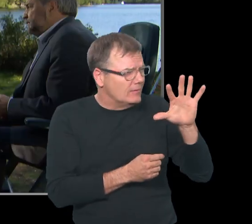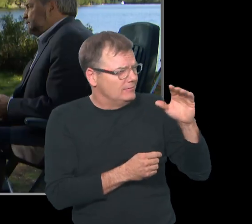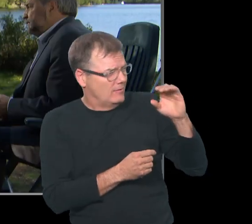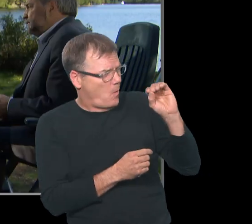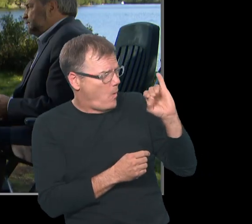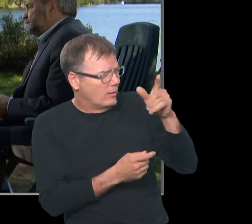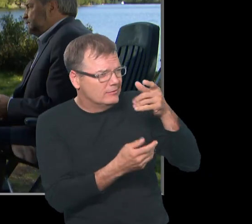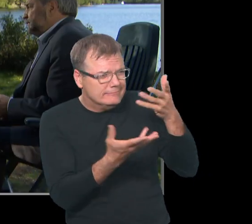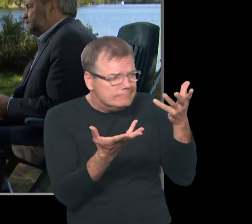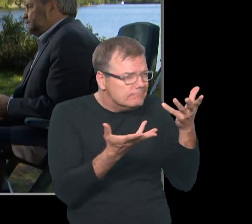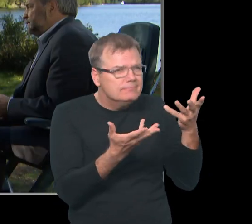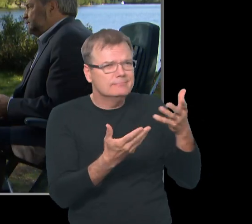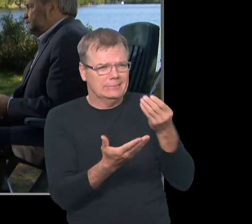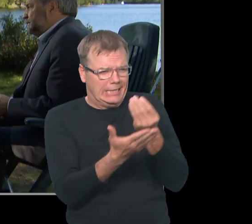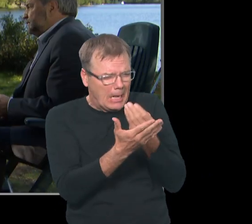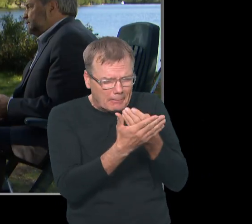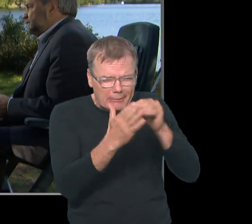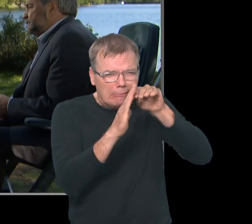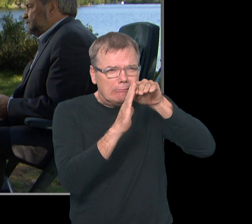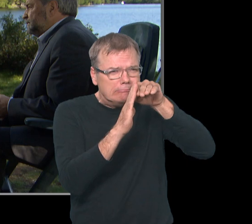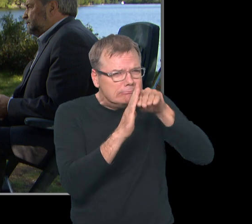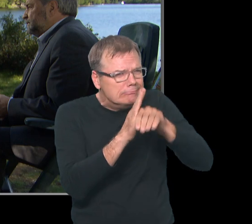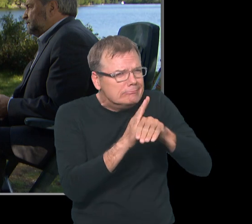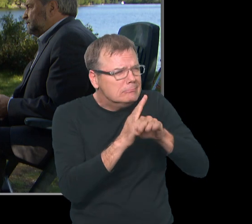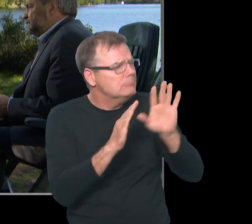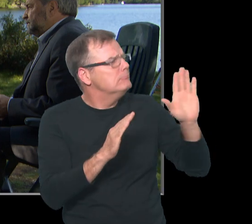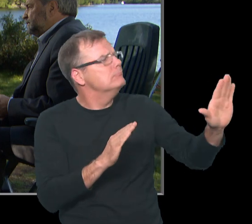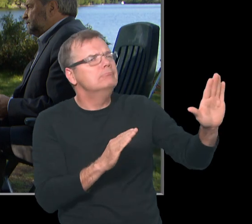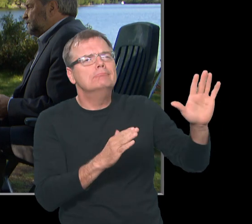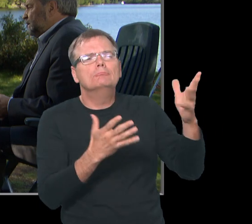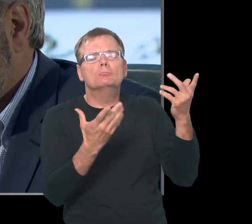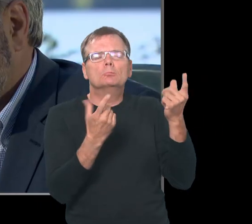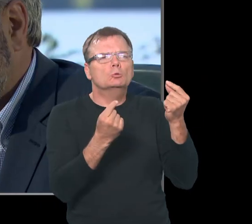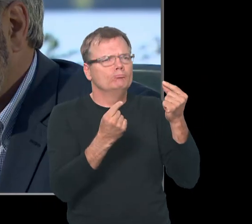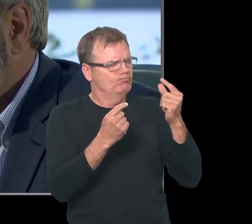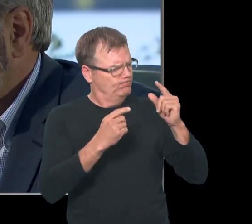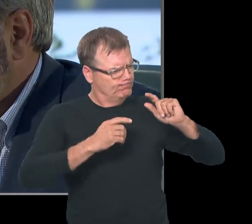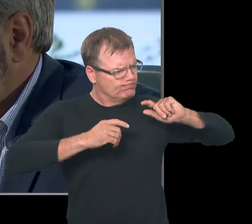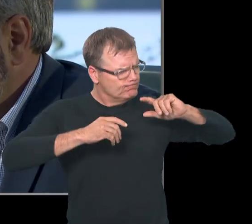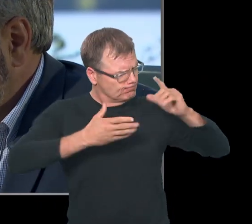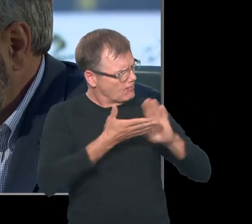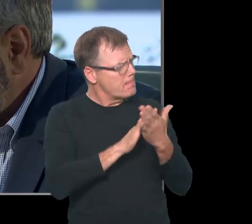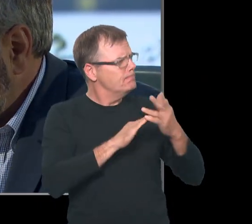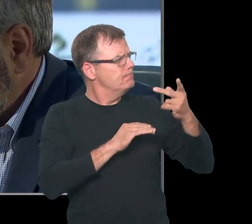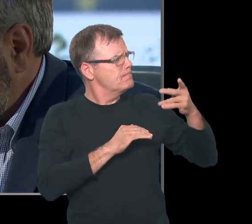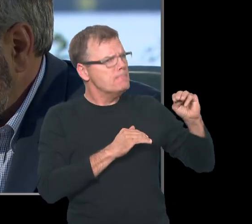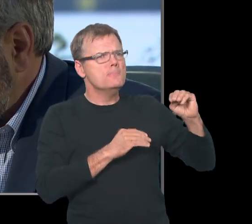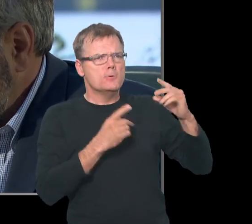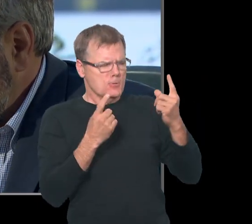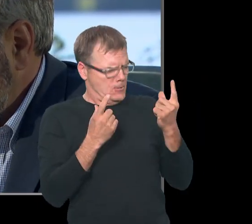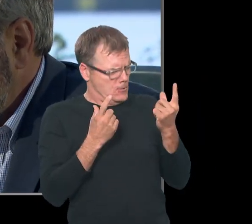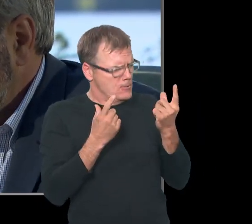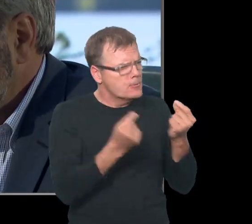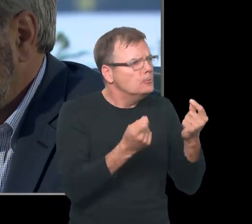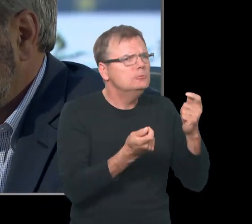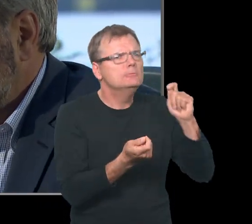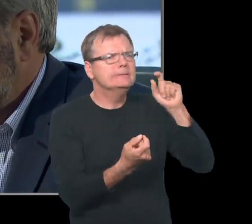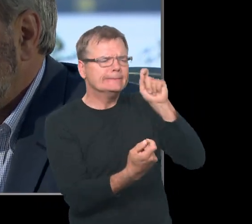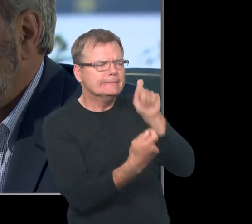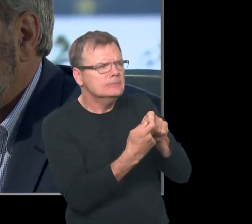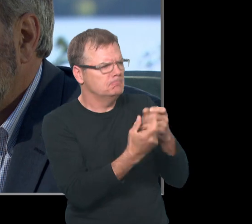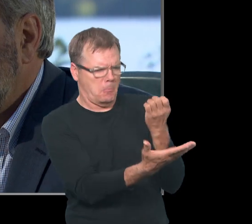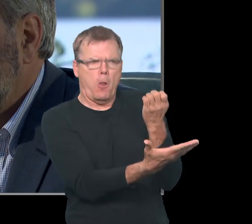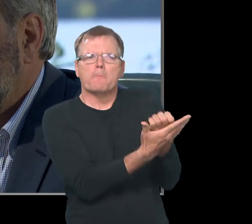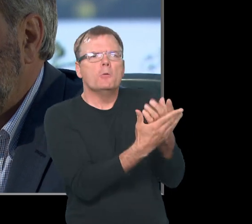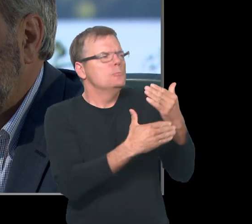do once you achieve power in terms of the economy? Well, we would start trying to kickstart the economy, and we would start with